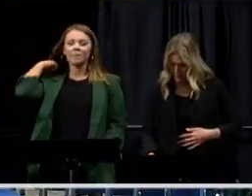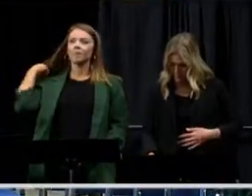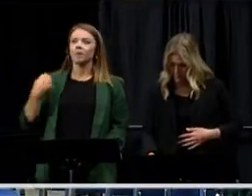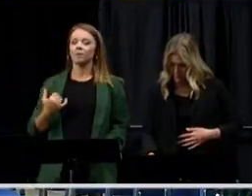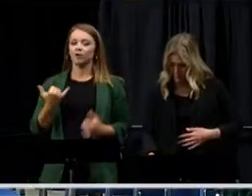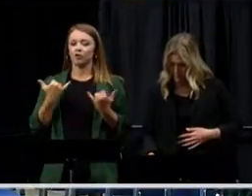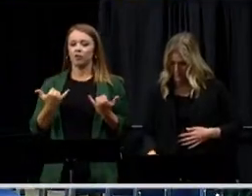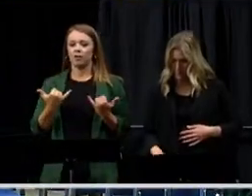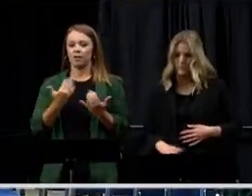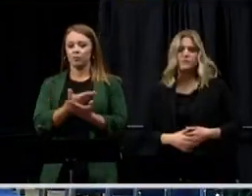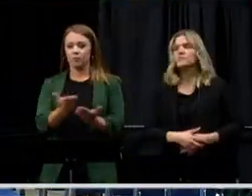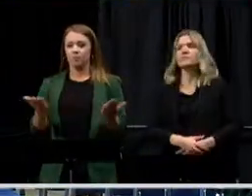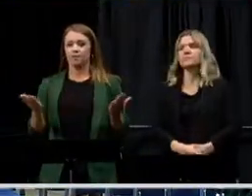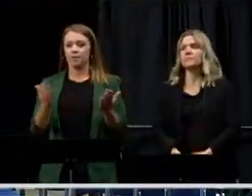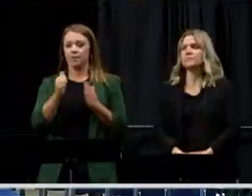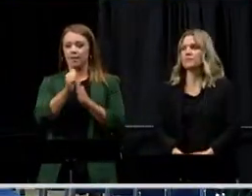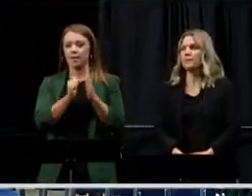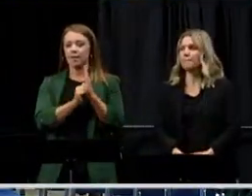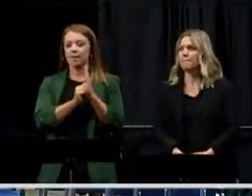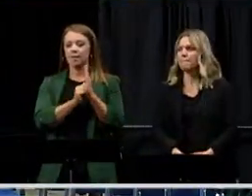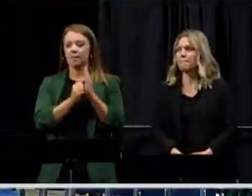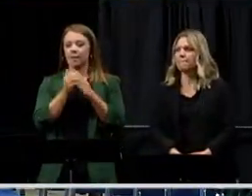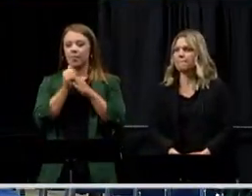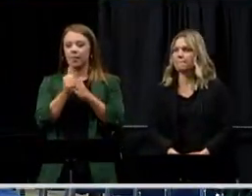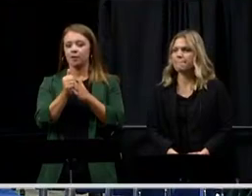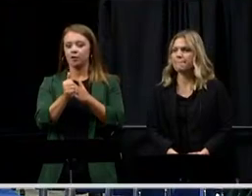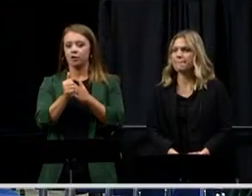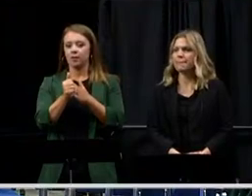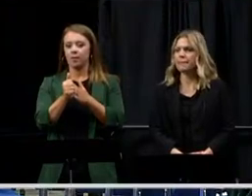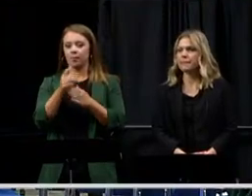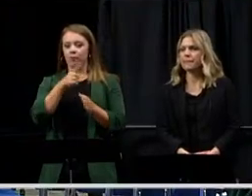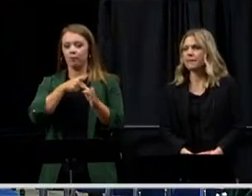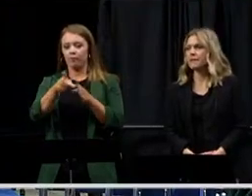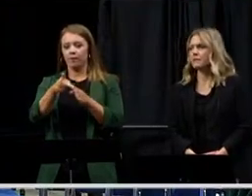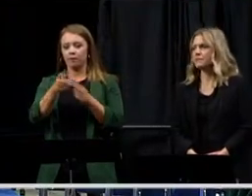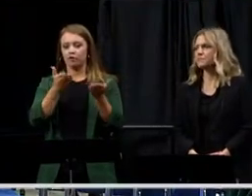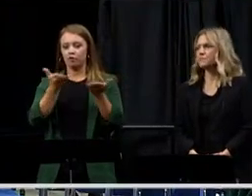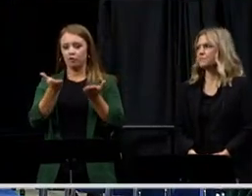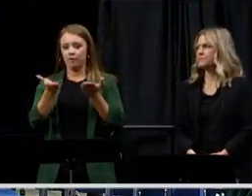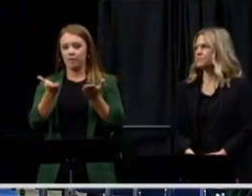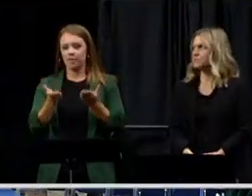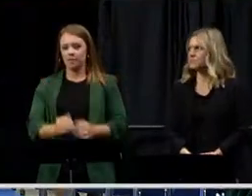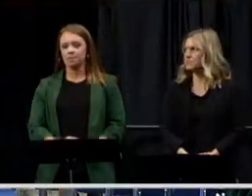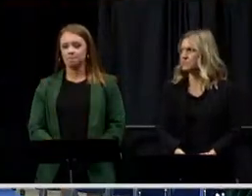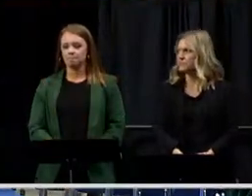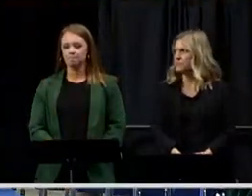We now present the Academy of Leadership and Professional Services.